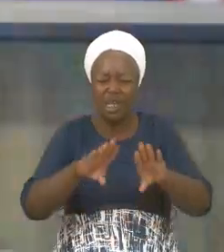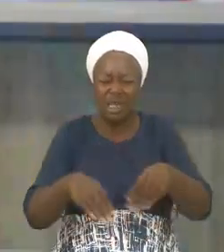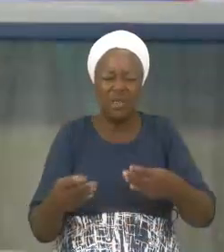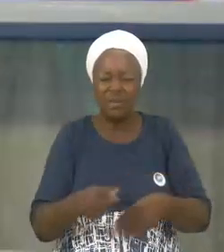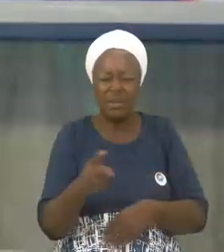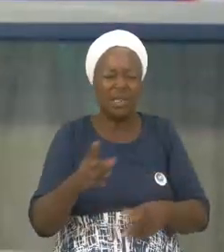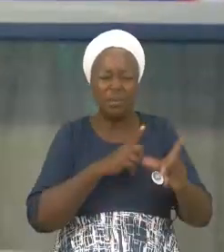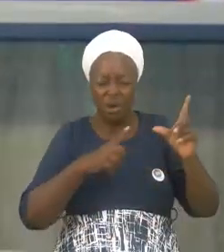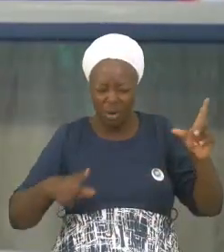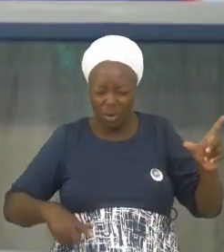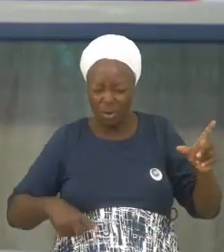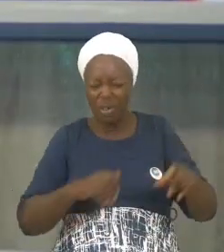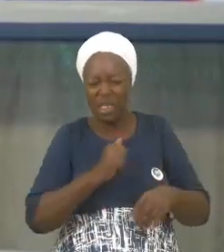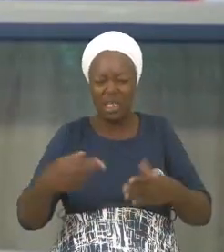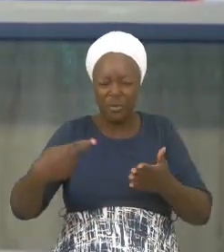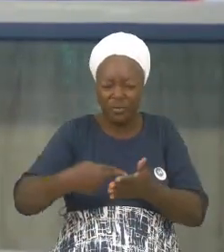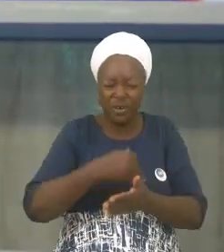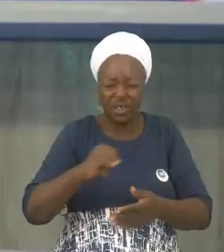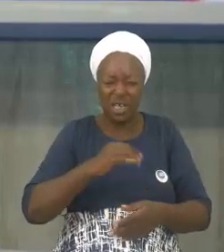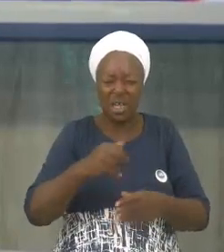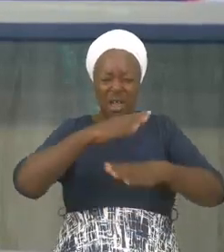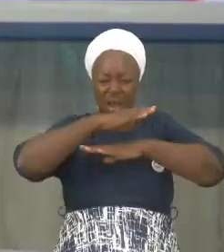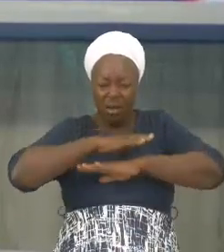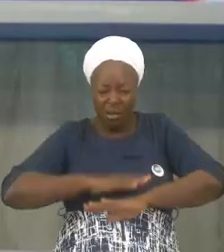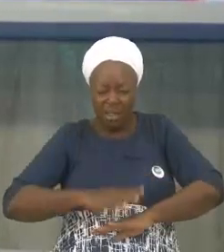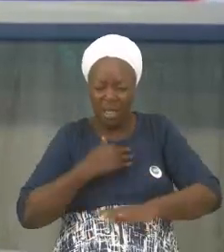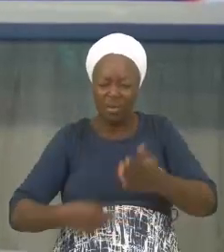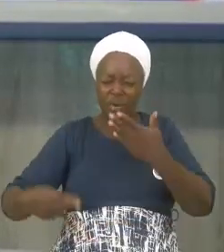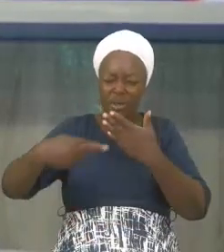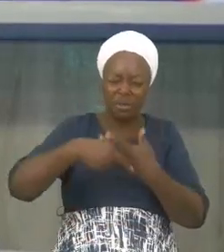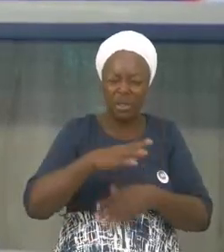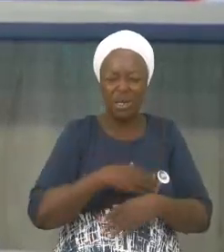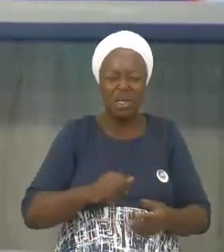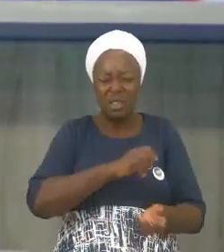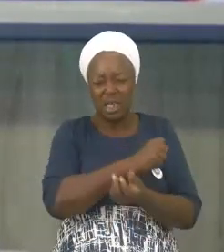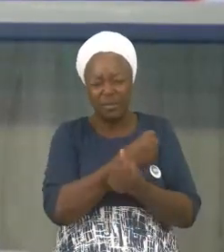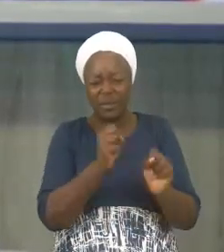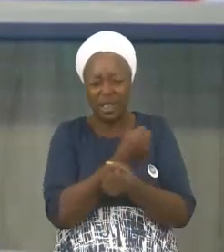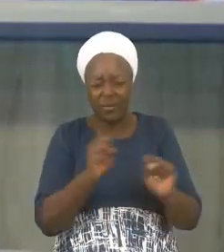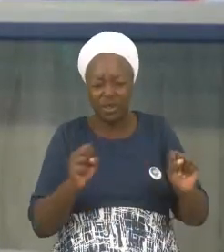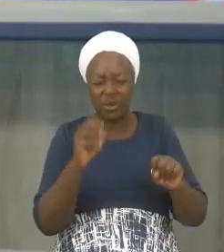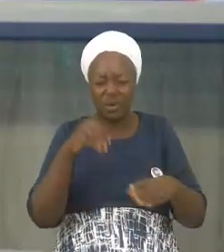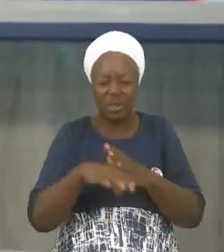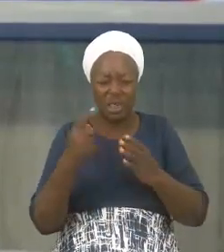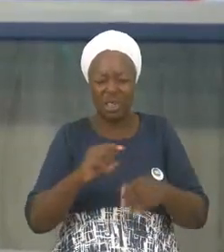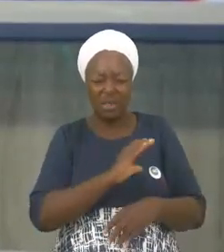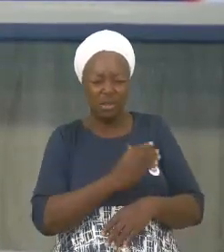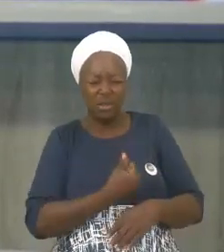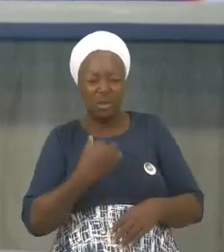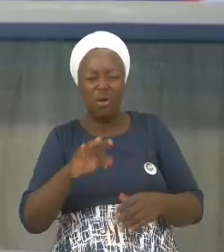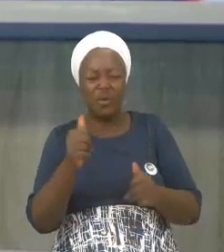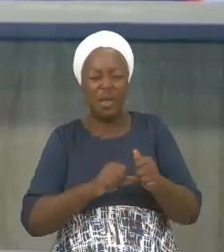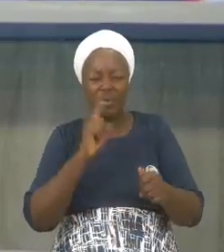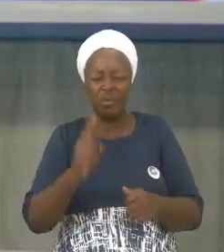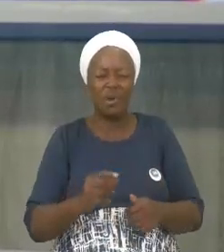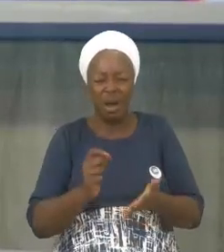a refreshing, a rest, a restoration, redemption in the soul of everyone. Write